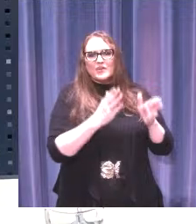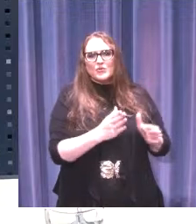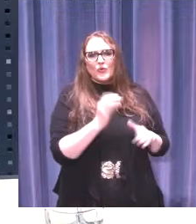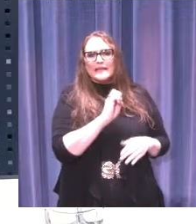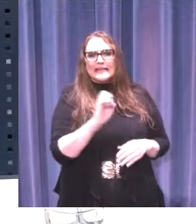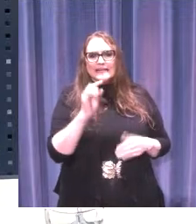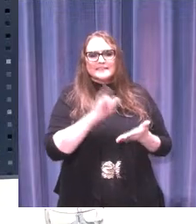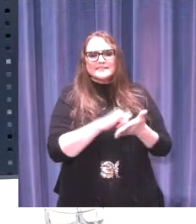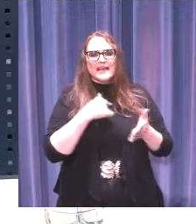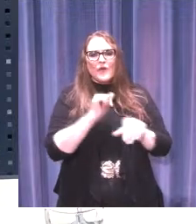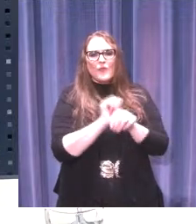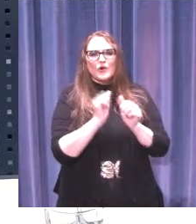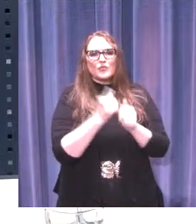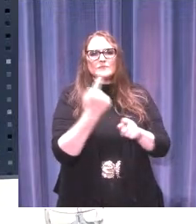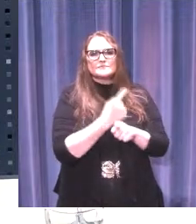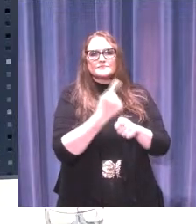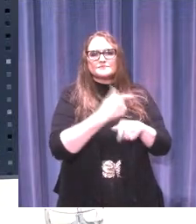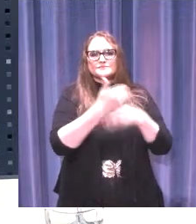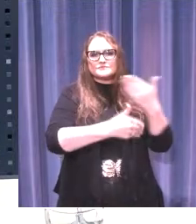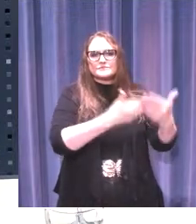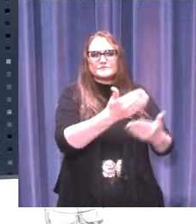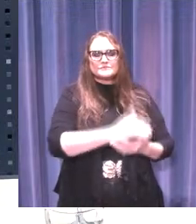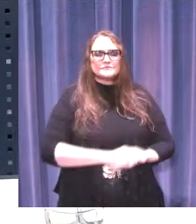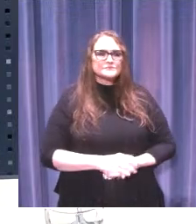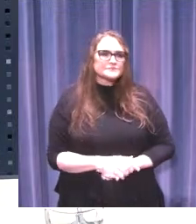with on a regular basis.